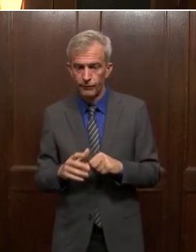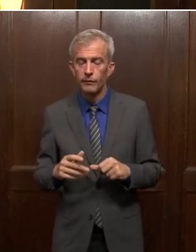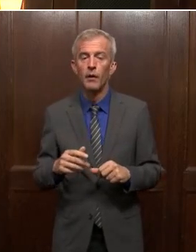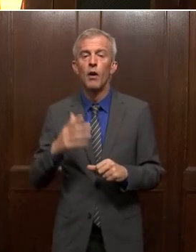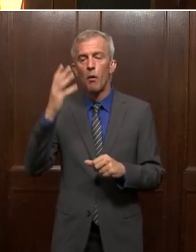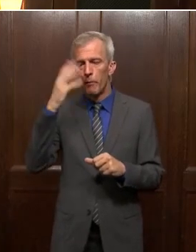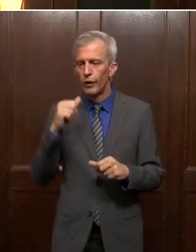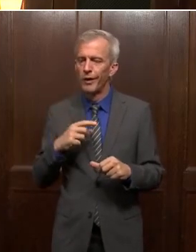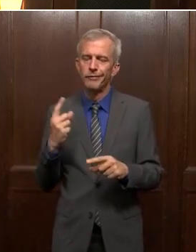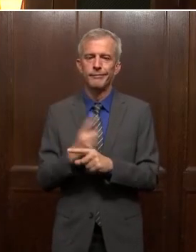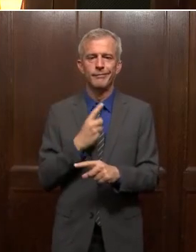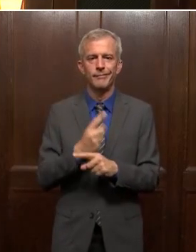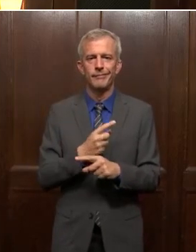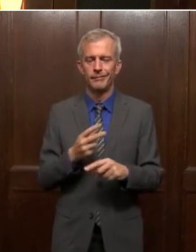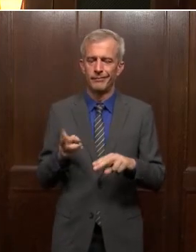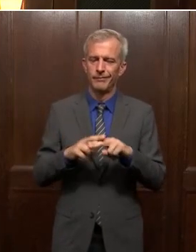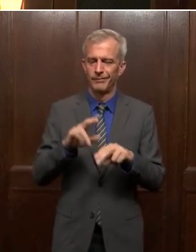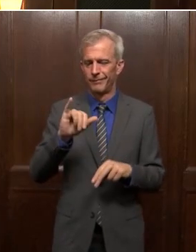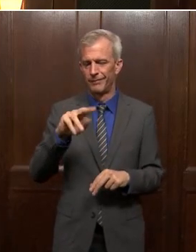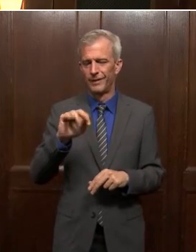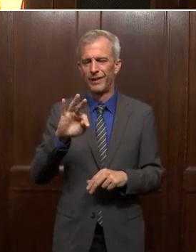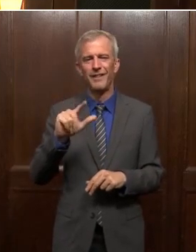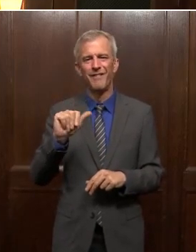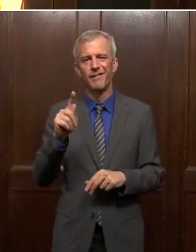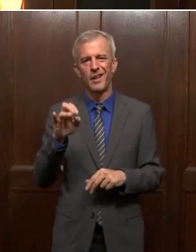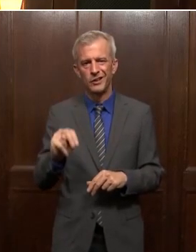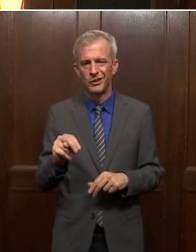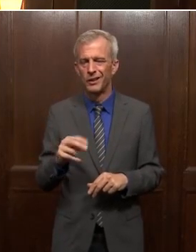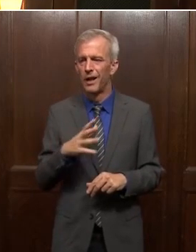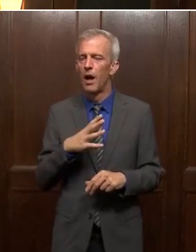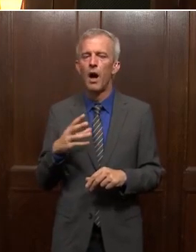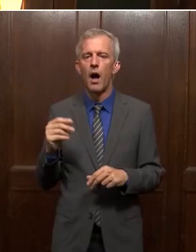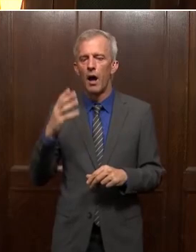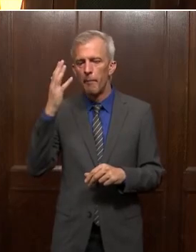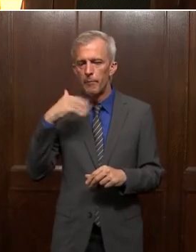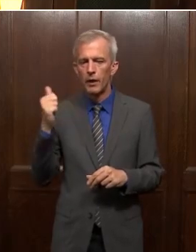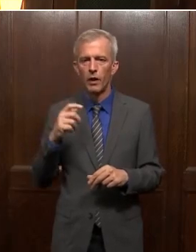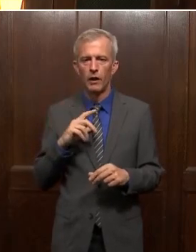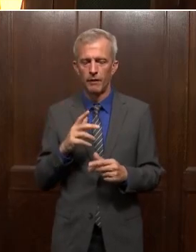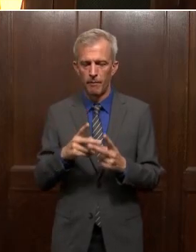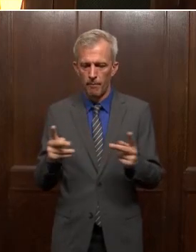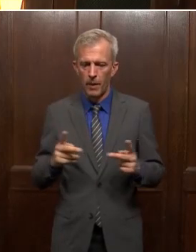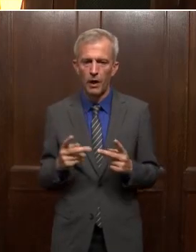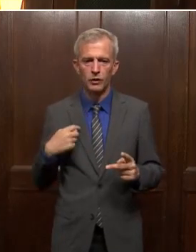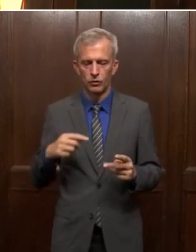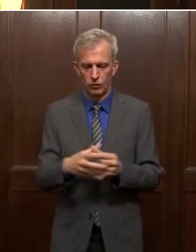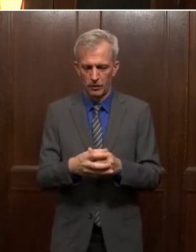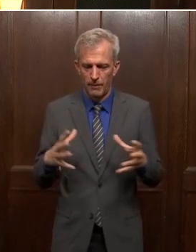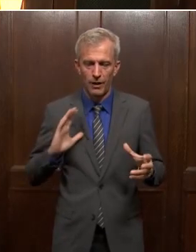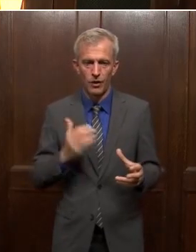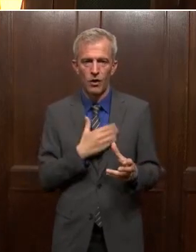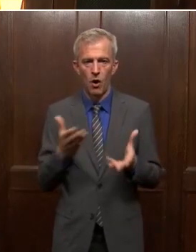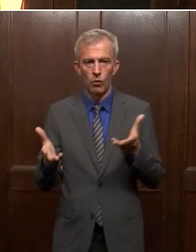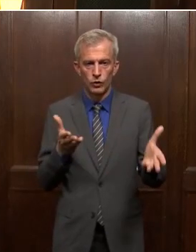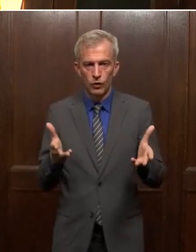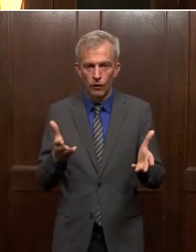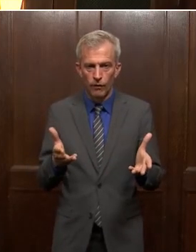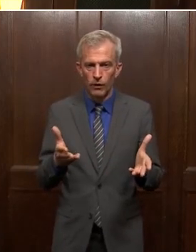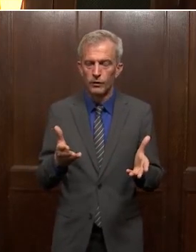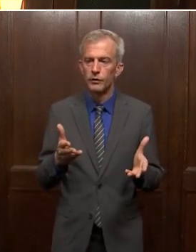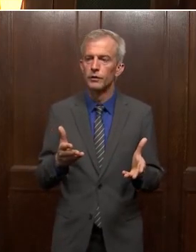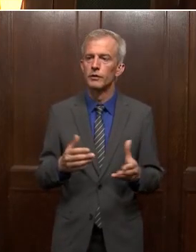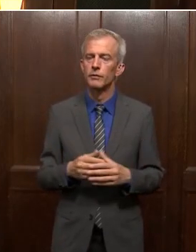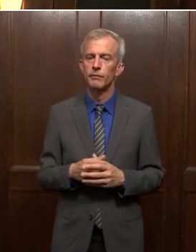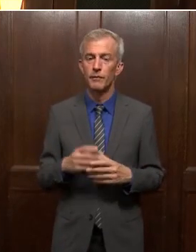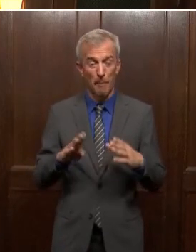normal inflation, and brought on by the areas where we're expanding and making sure that our core services around the things that people